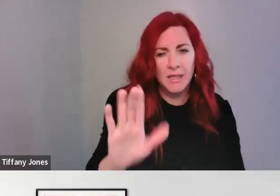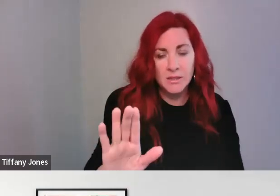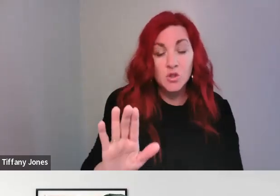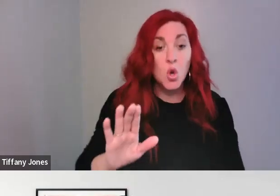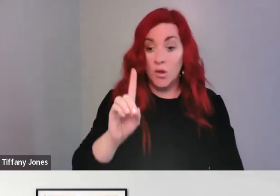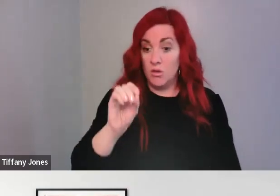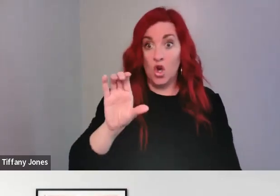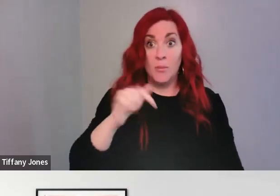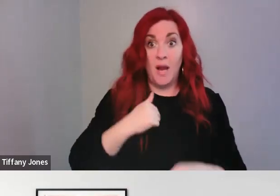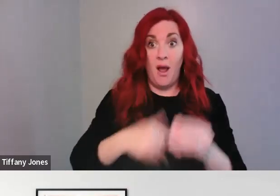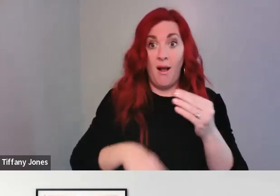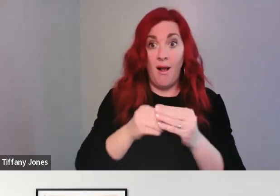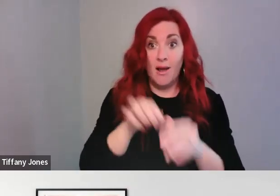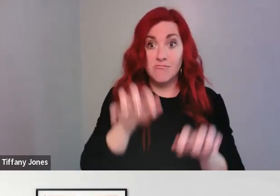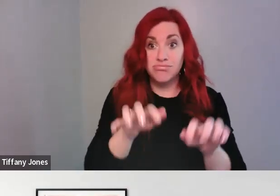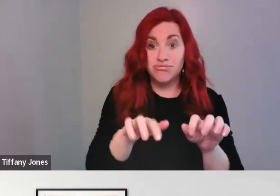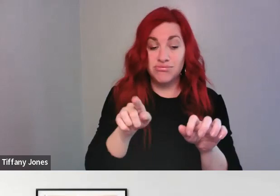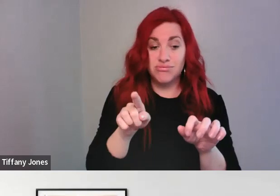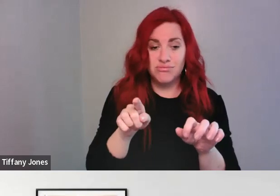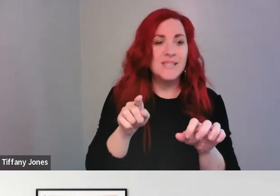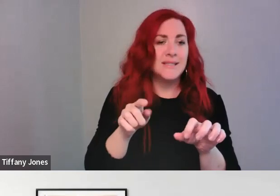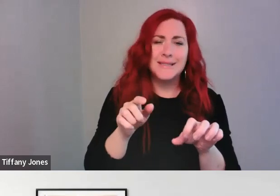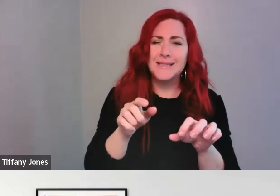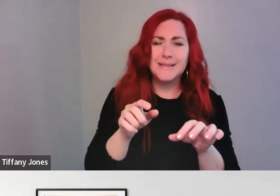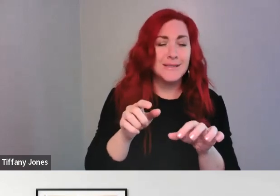really helpful in kind of explaining what I tried to just summarize in